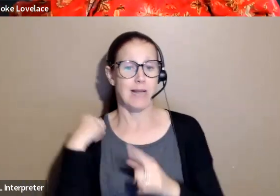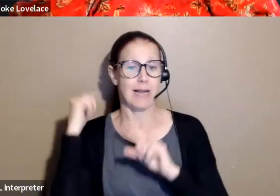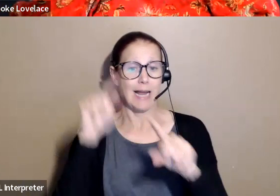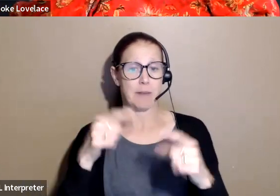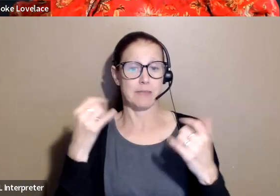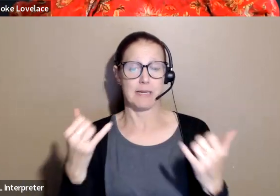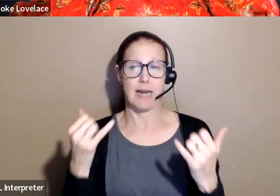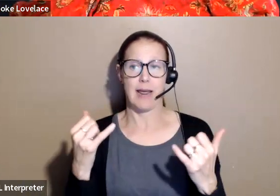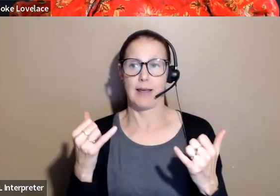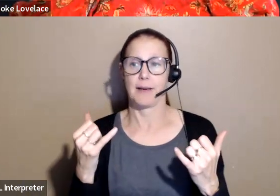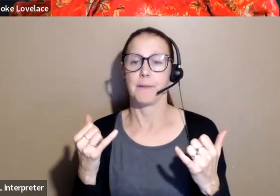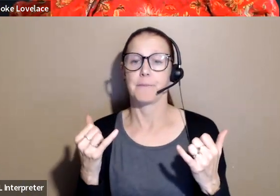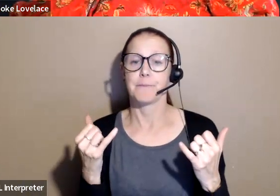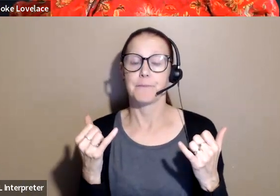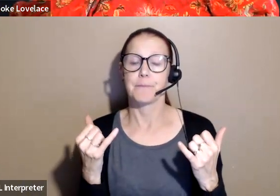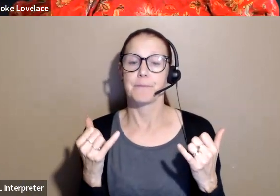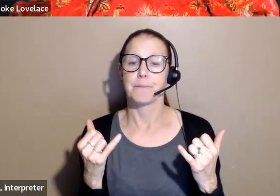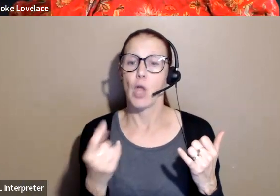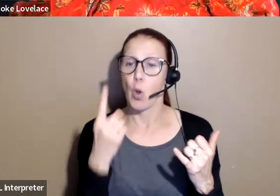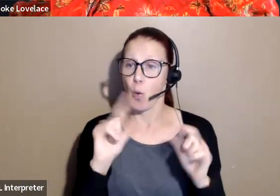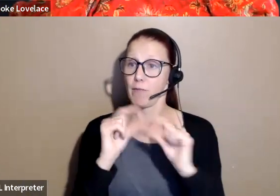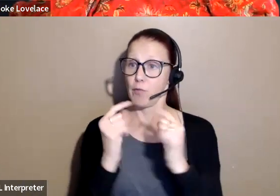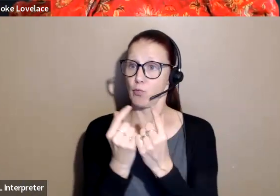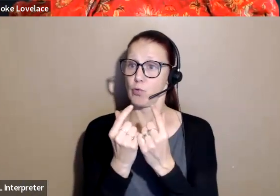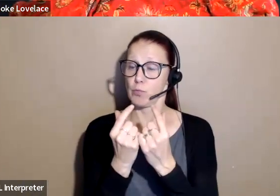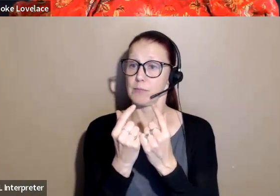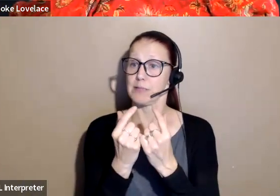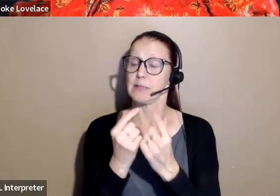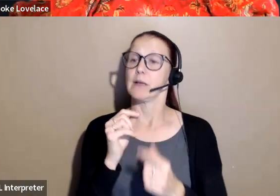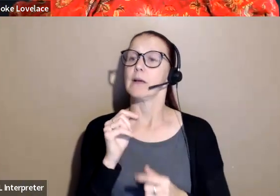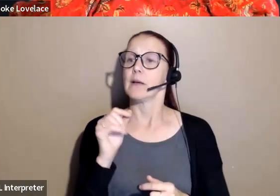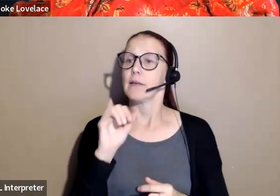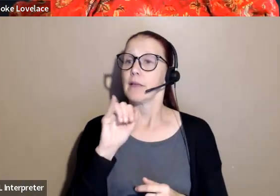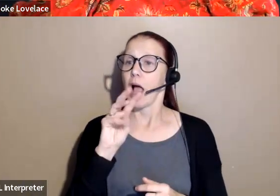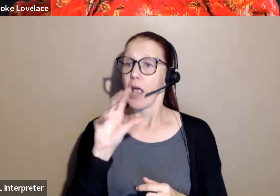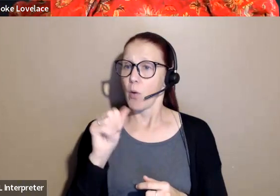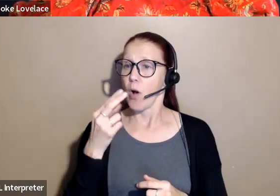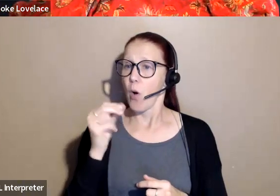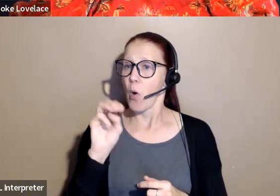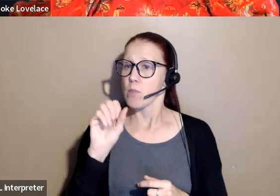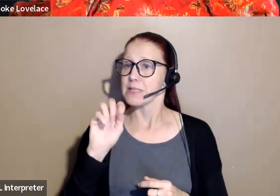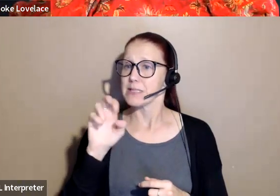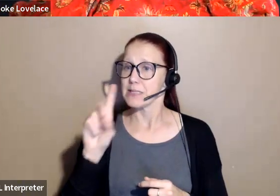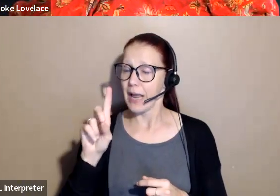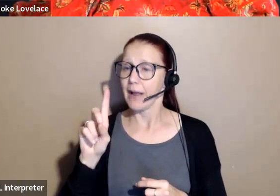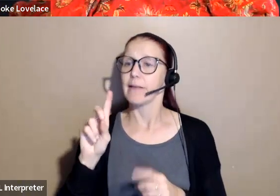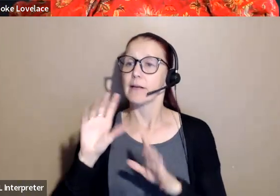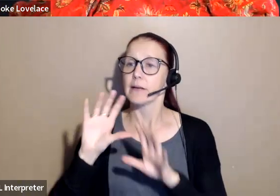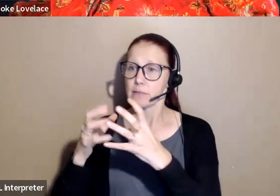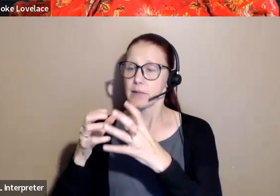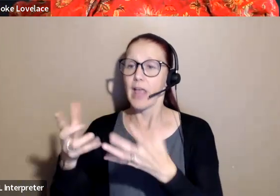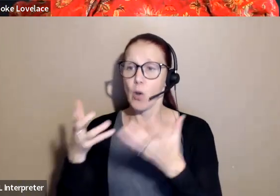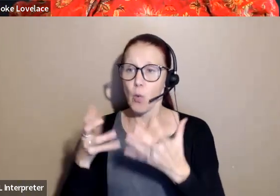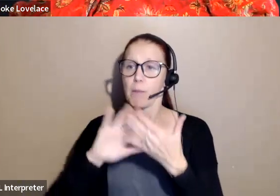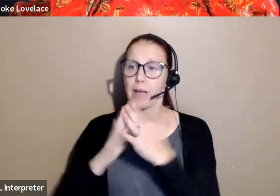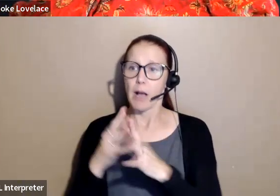that the one of the groups I lead of the Olmsted Consumer Task Force is wanting to get more involved